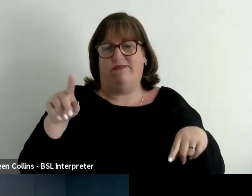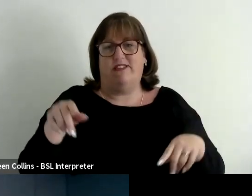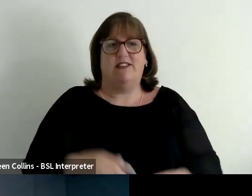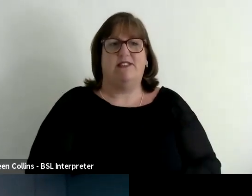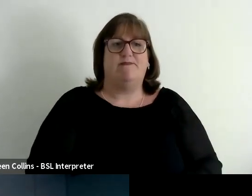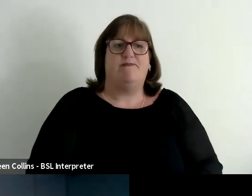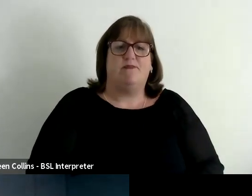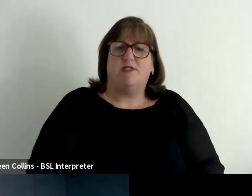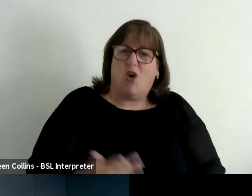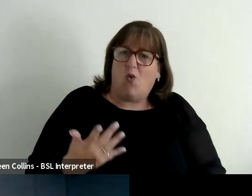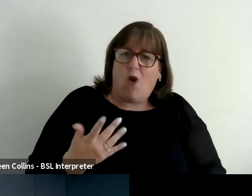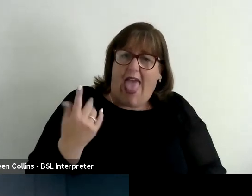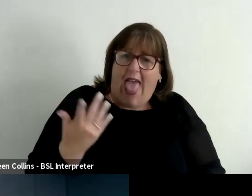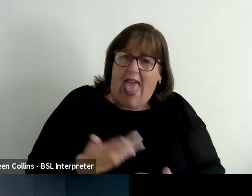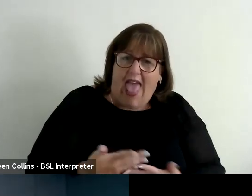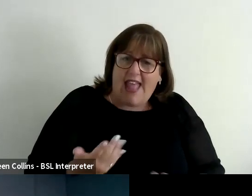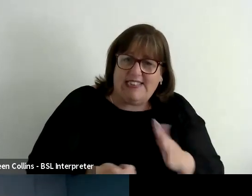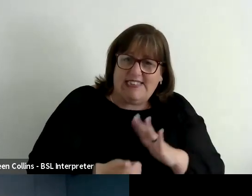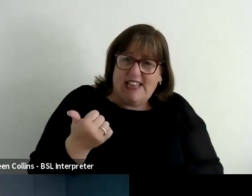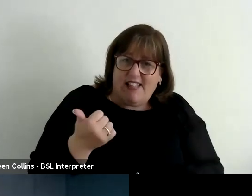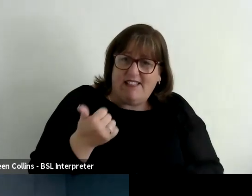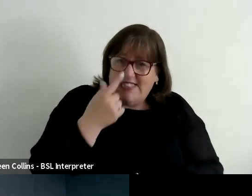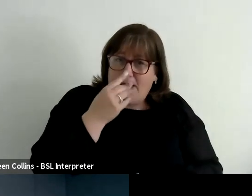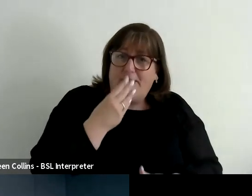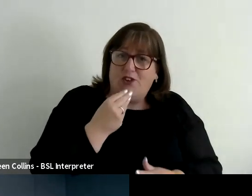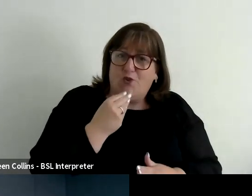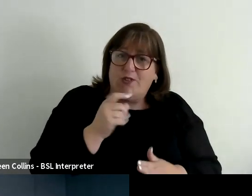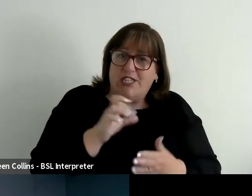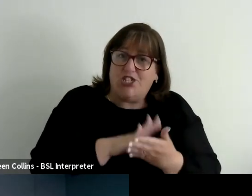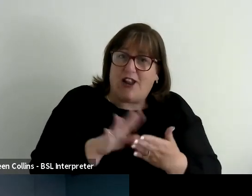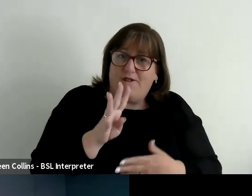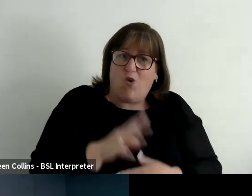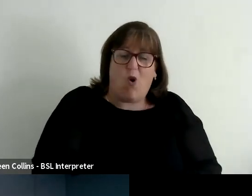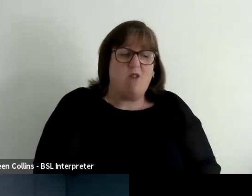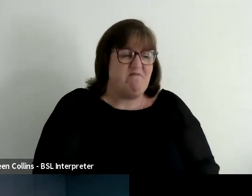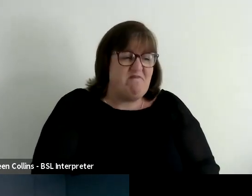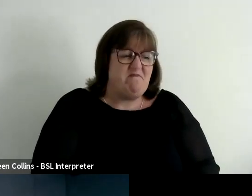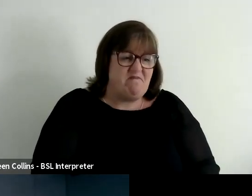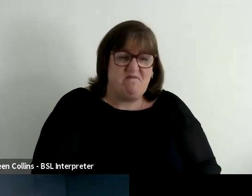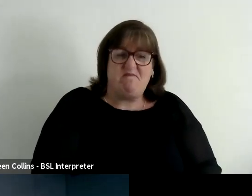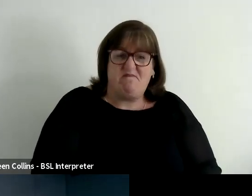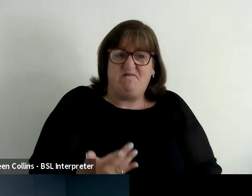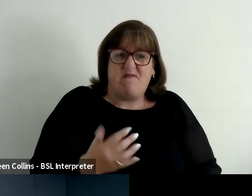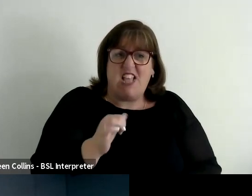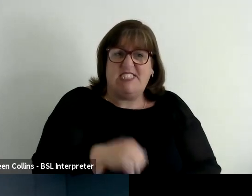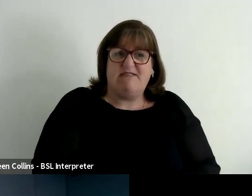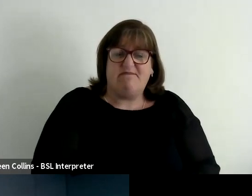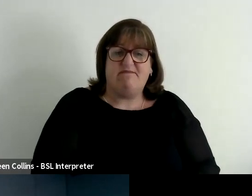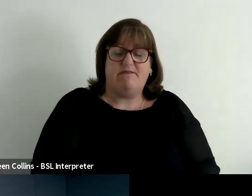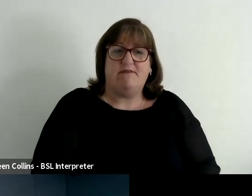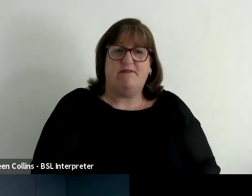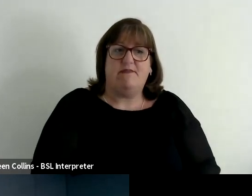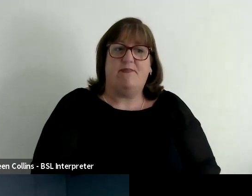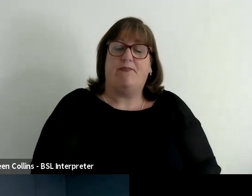can use them in. Pretty much, yeah. Almost. That's great. And also, when you first started working with